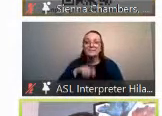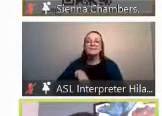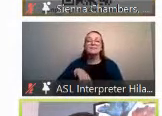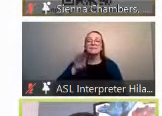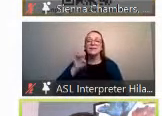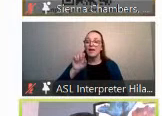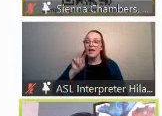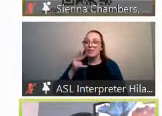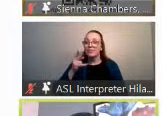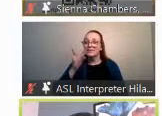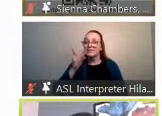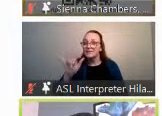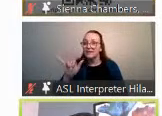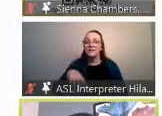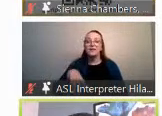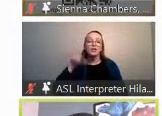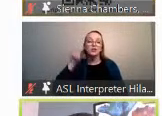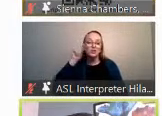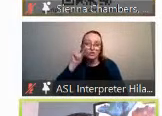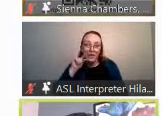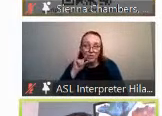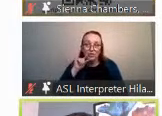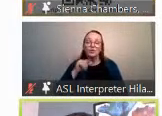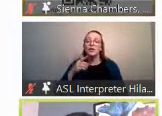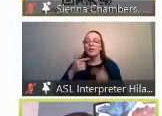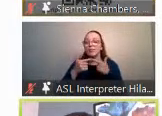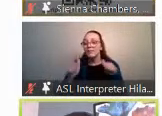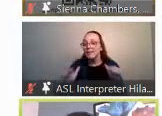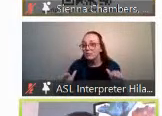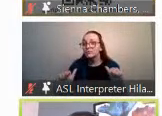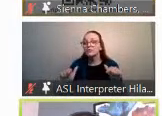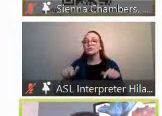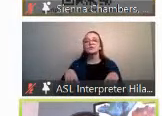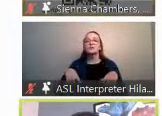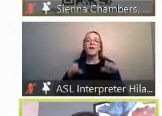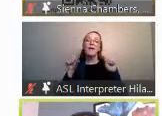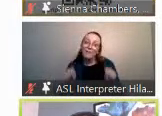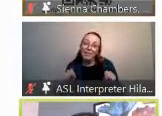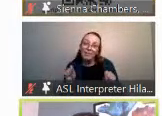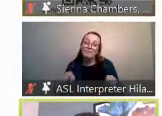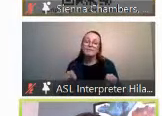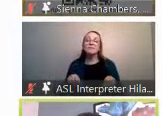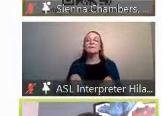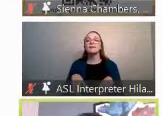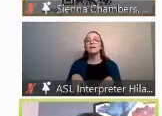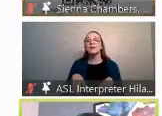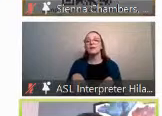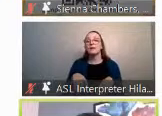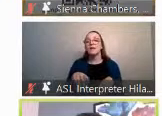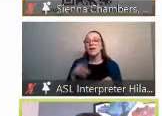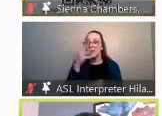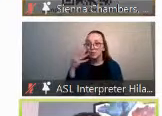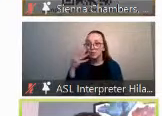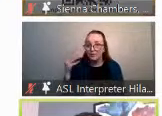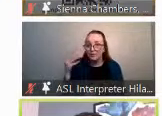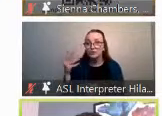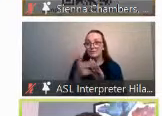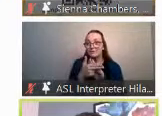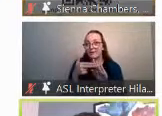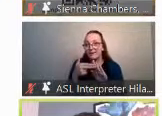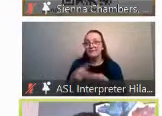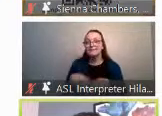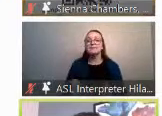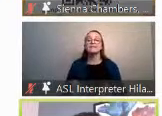ethnicity, gender, language, ability, immigration status, where